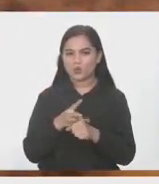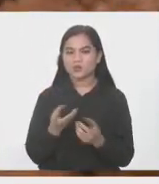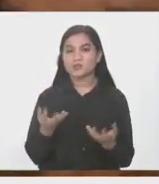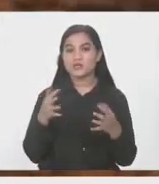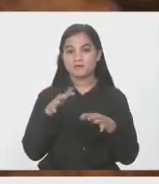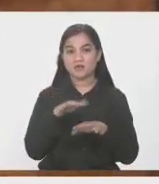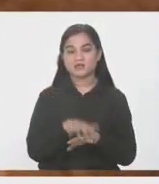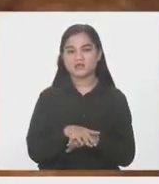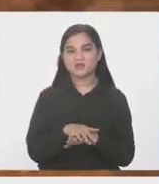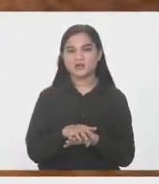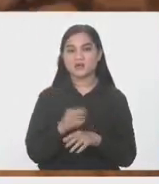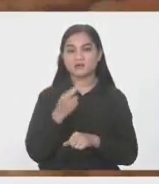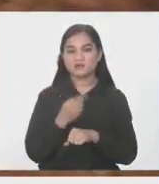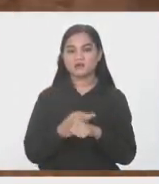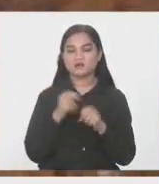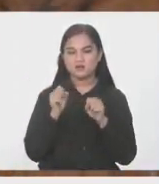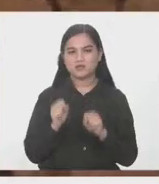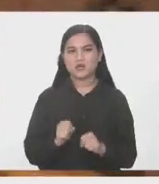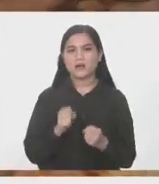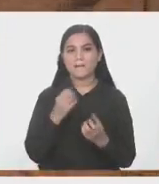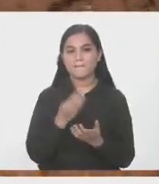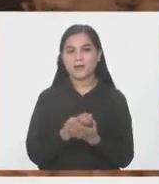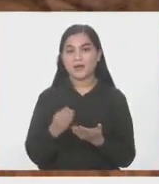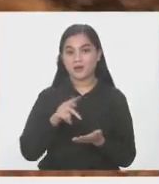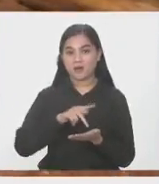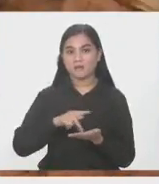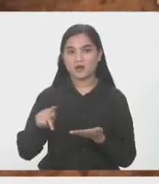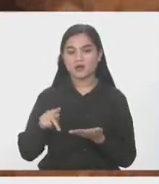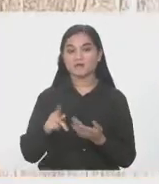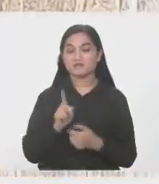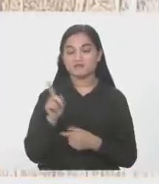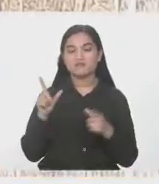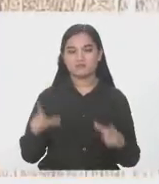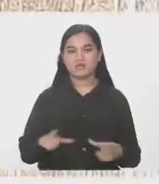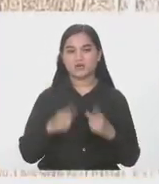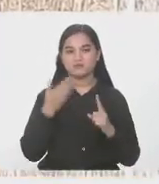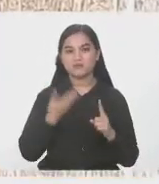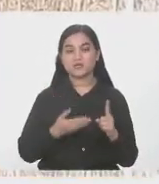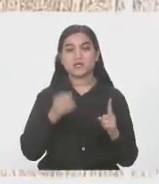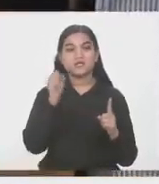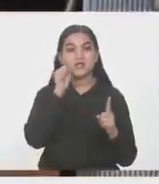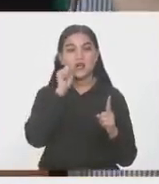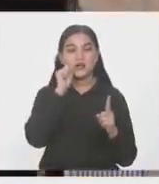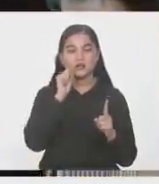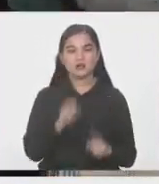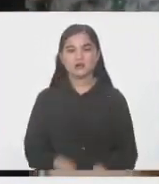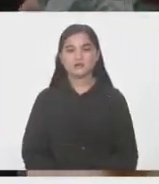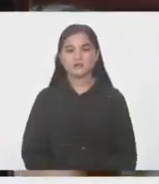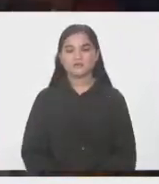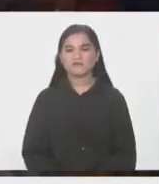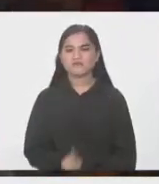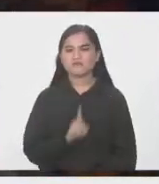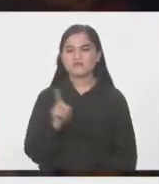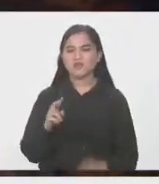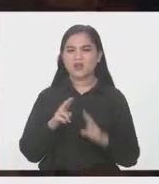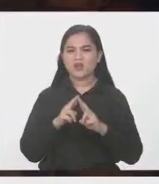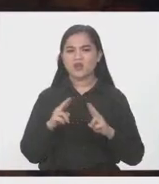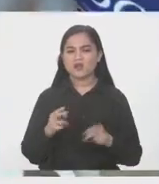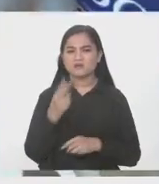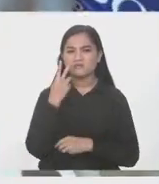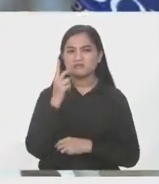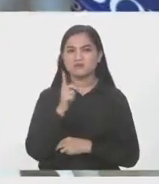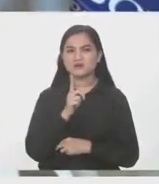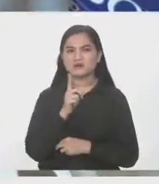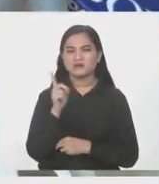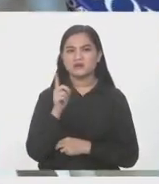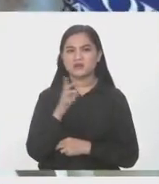what Sarah can afford. And this is where Sarah lives. To say that the house is crammed is an understatement, and to